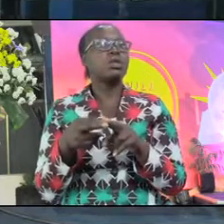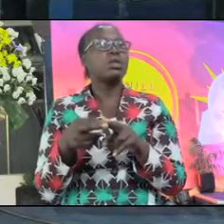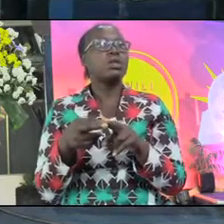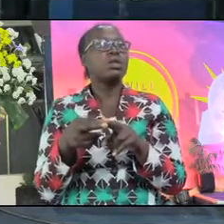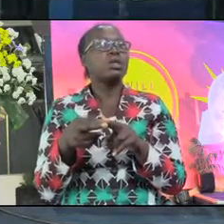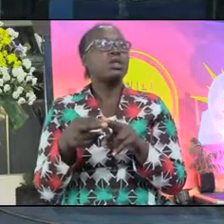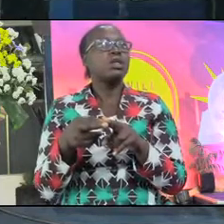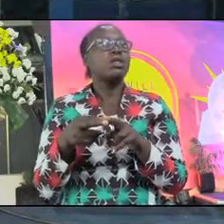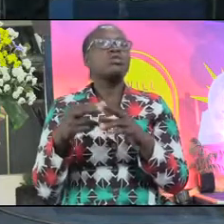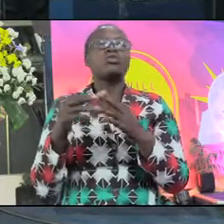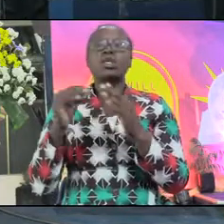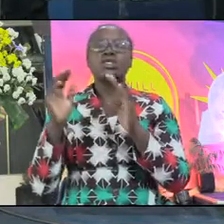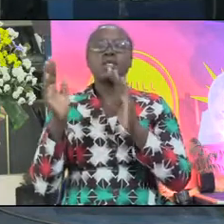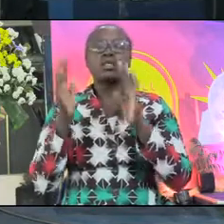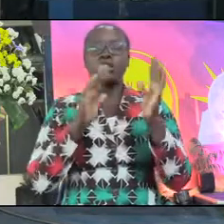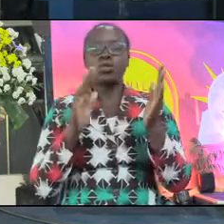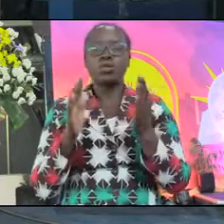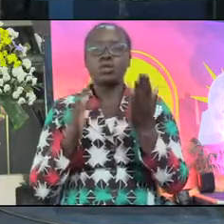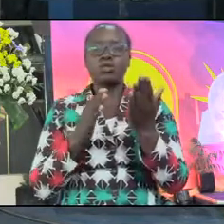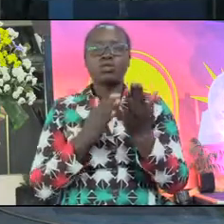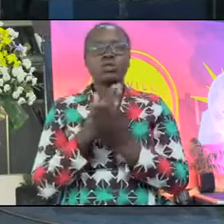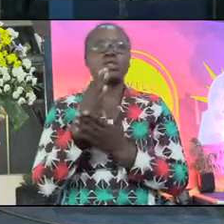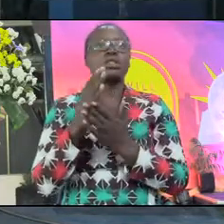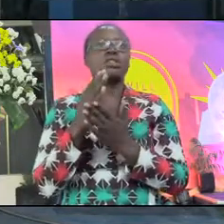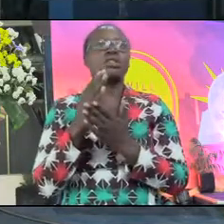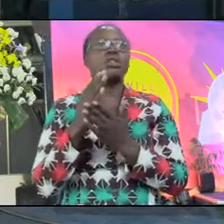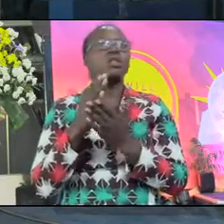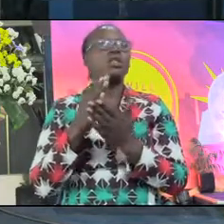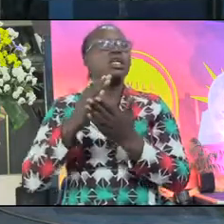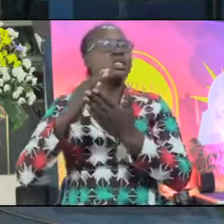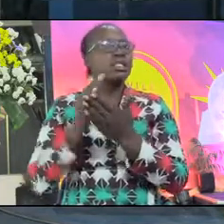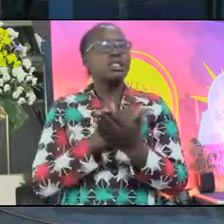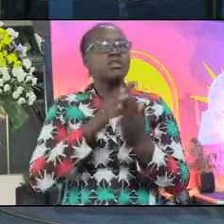get rid of the stuff